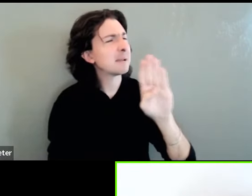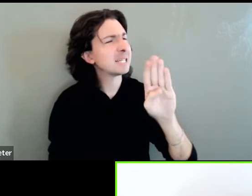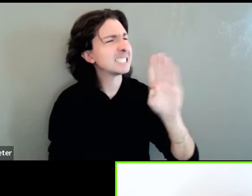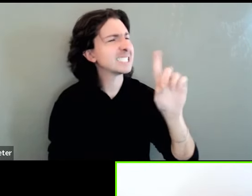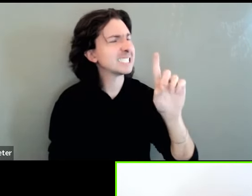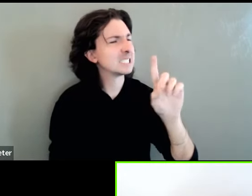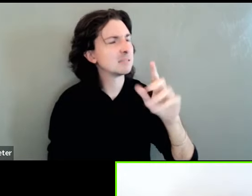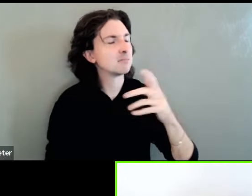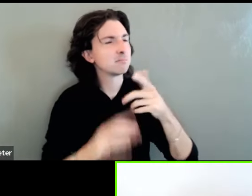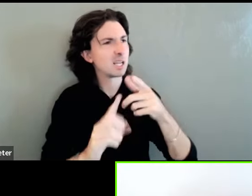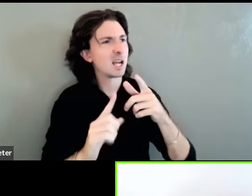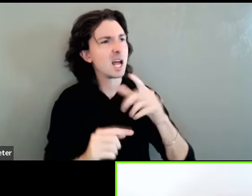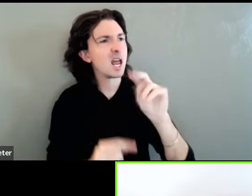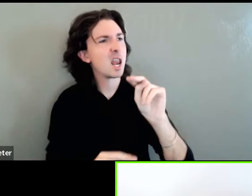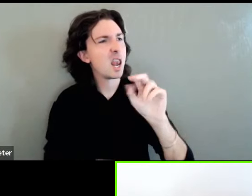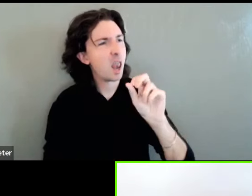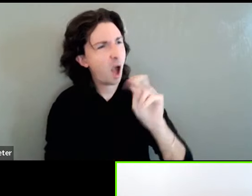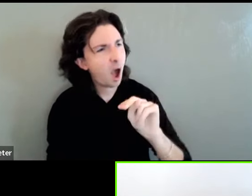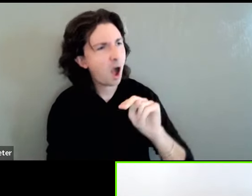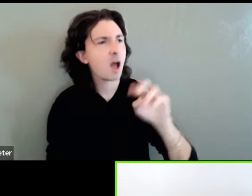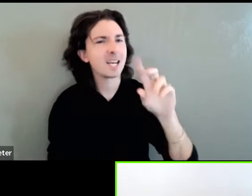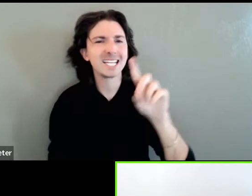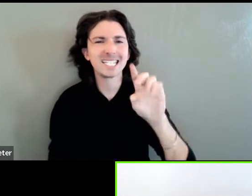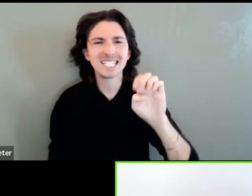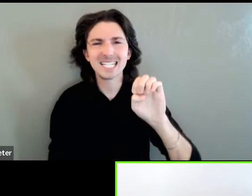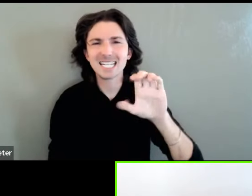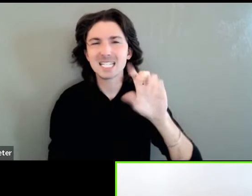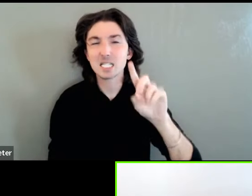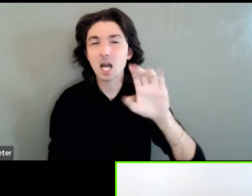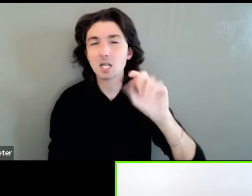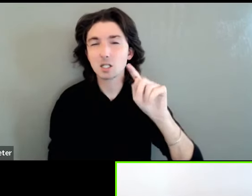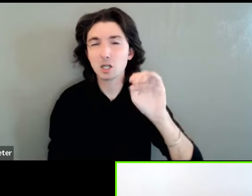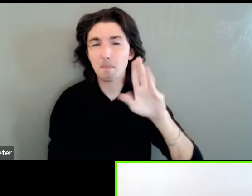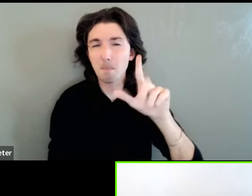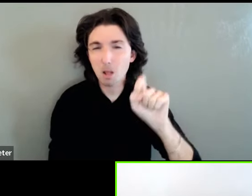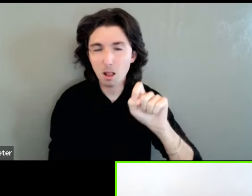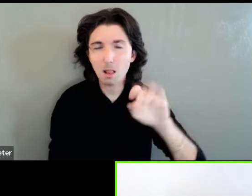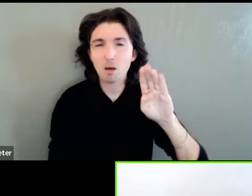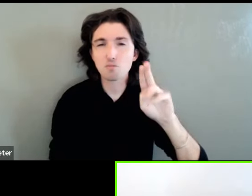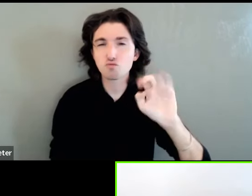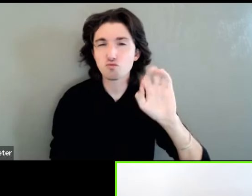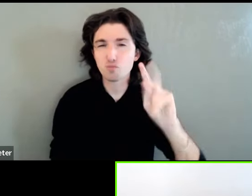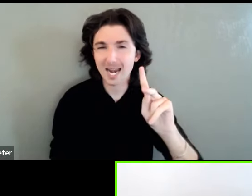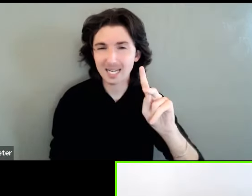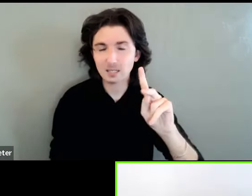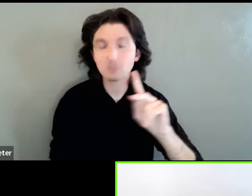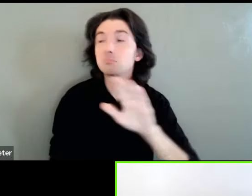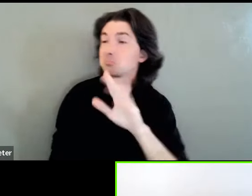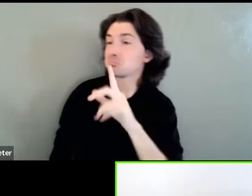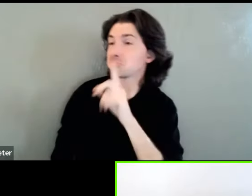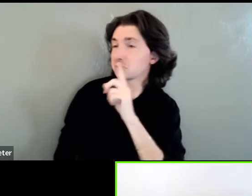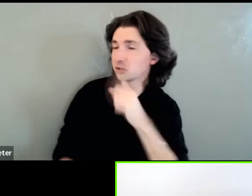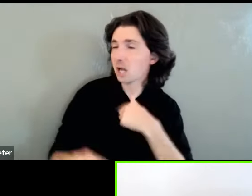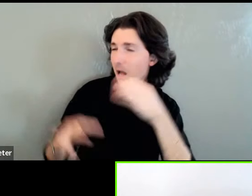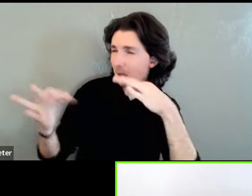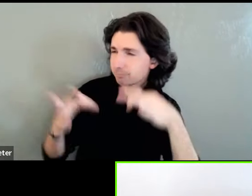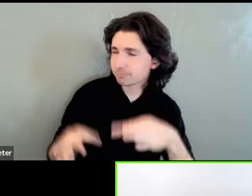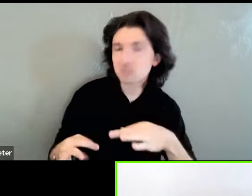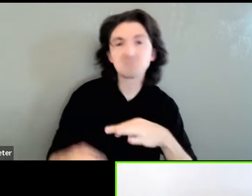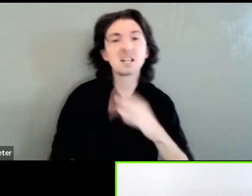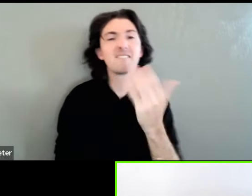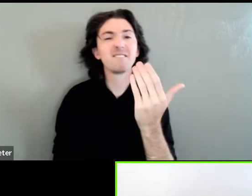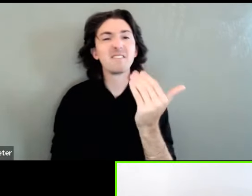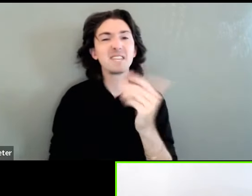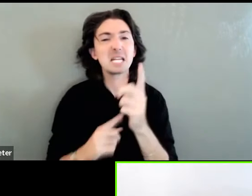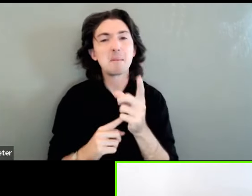worth mentioning. Yeah. The non-deductible break was really 15 minutes free to yourself.